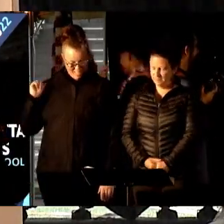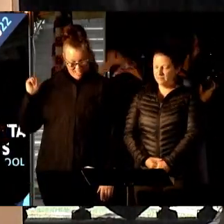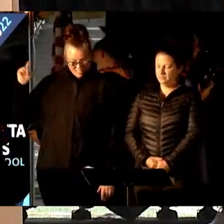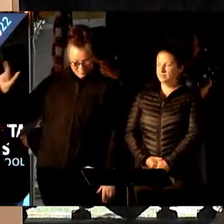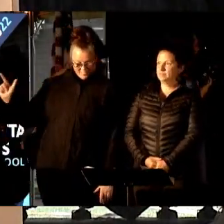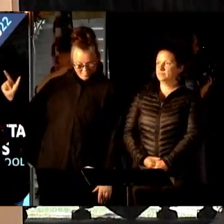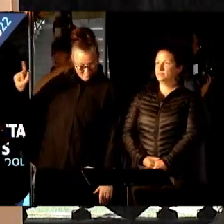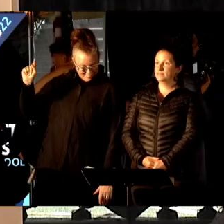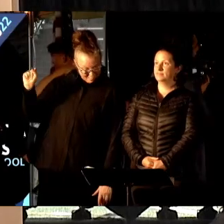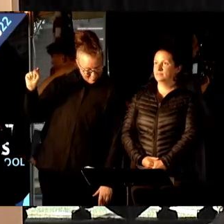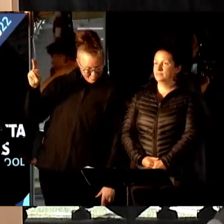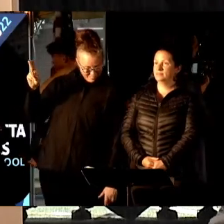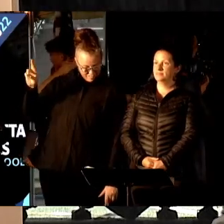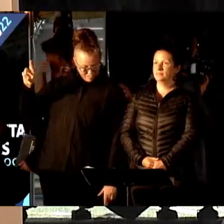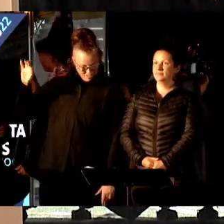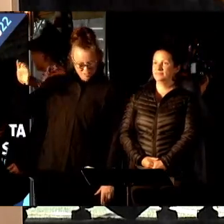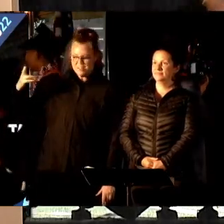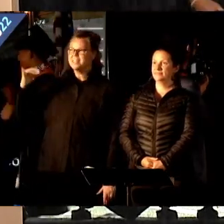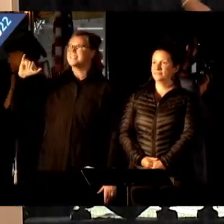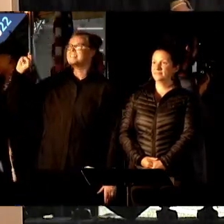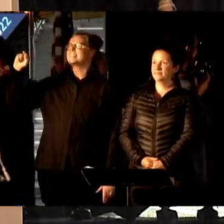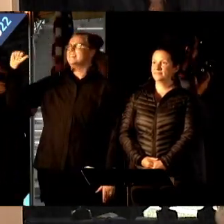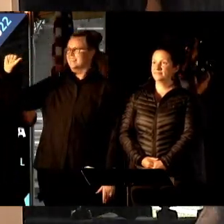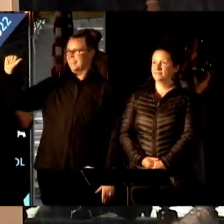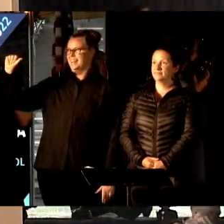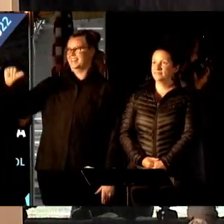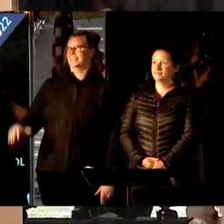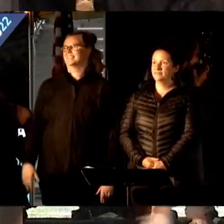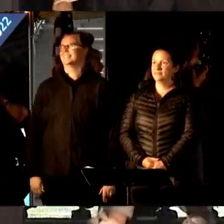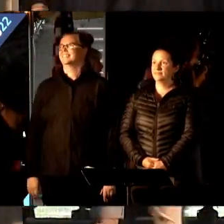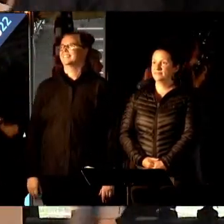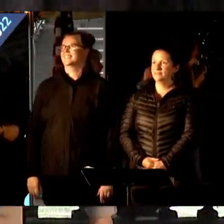Angelina Turchina. Angelina Turchina.